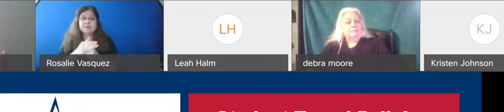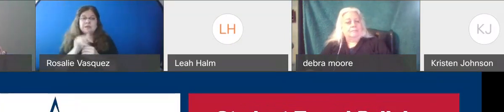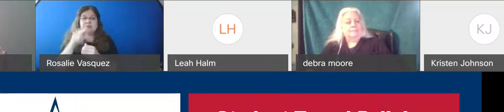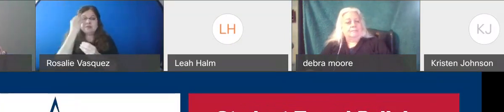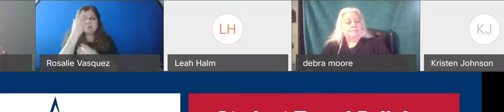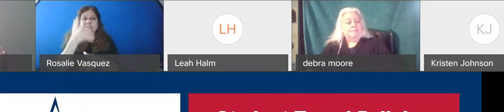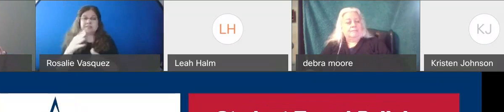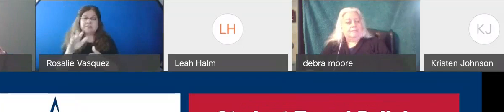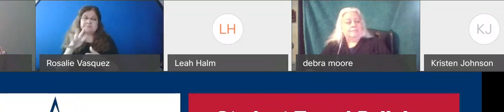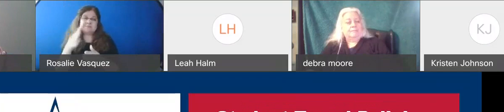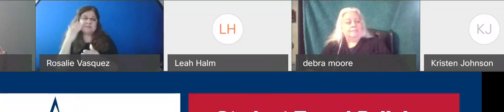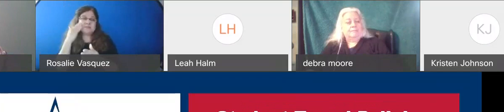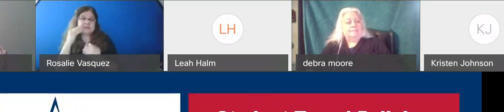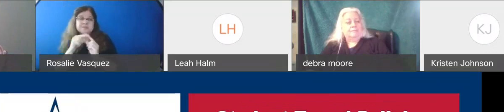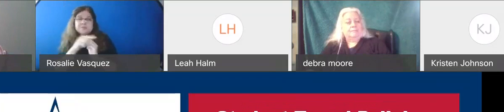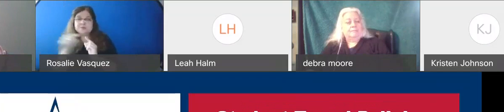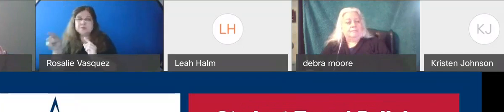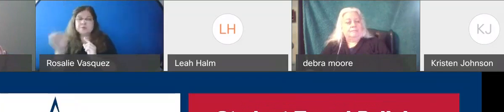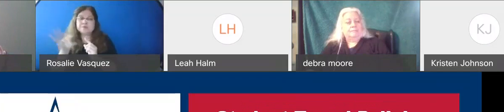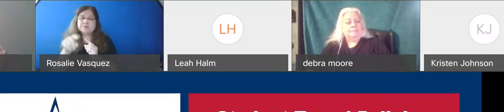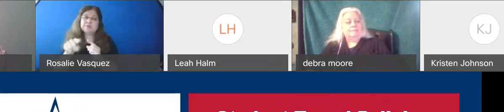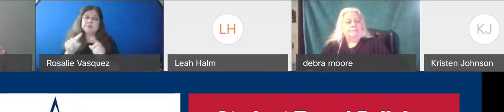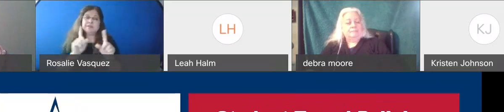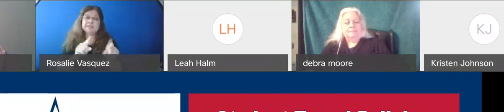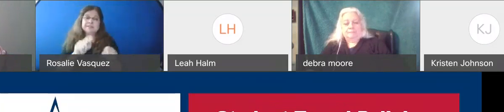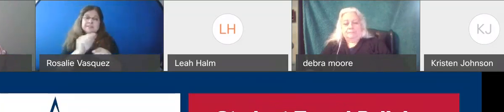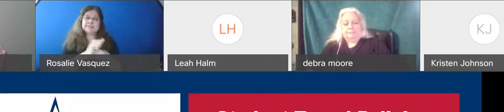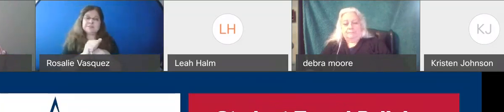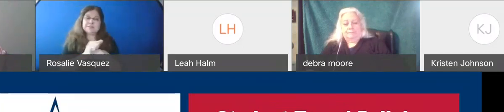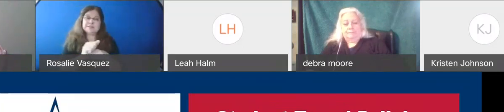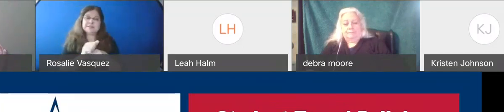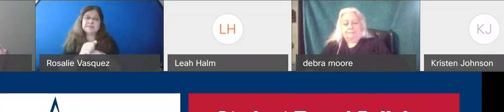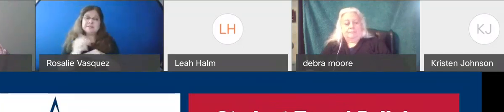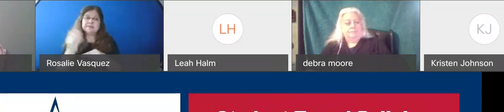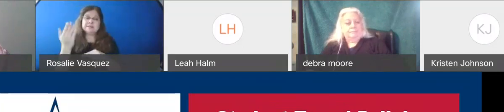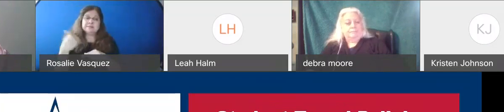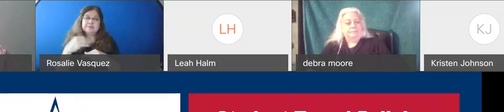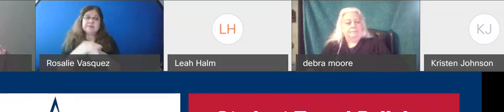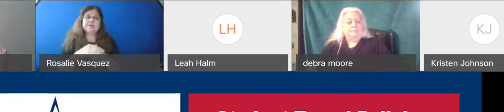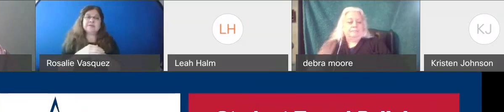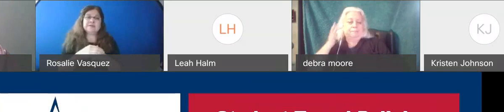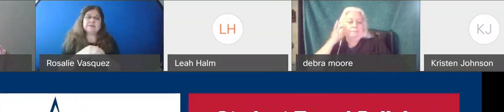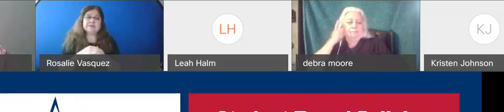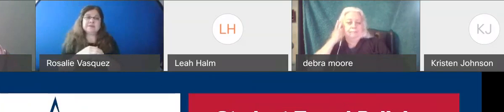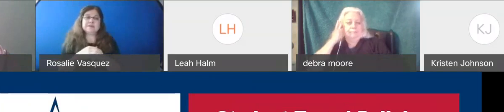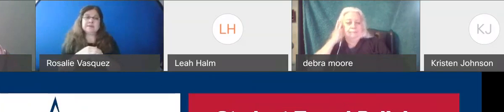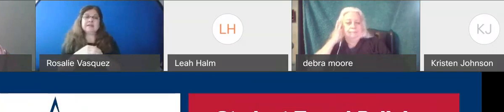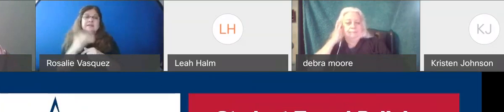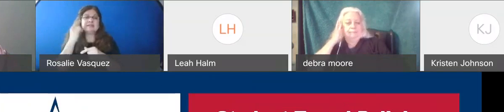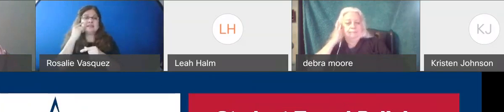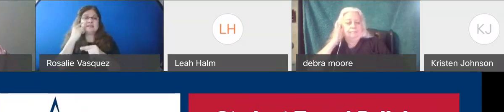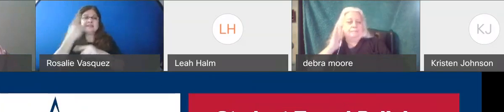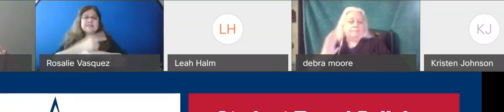is pretty familiar to you guys if you've attended a training. And actually, the day of the lockdown on campus,